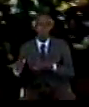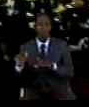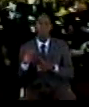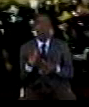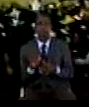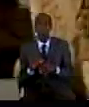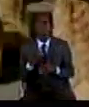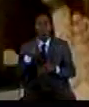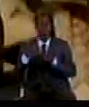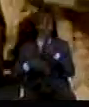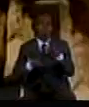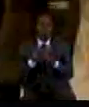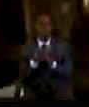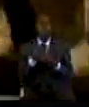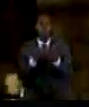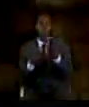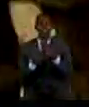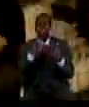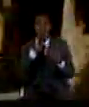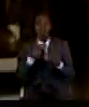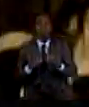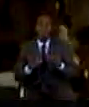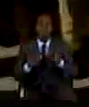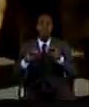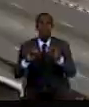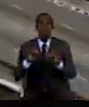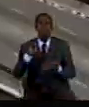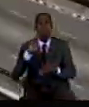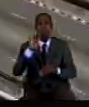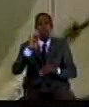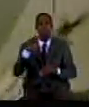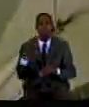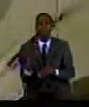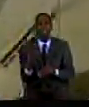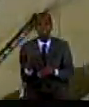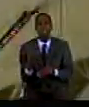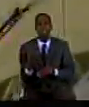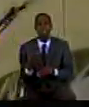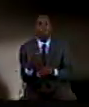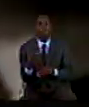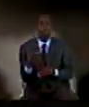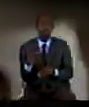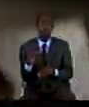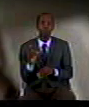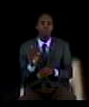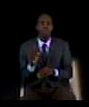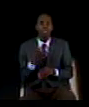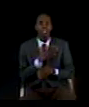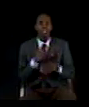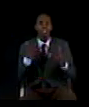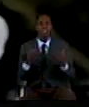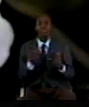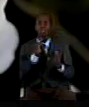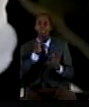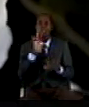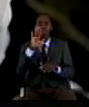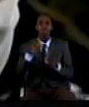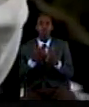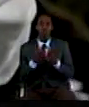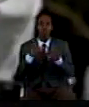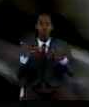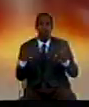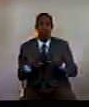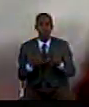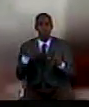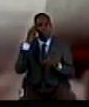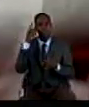The Global Crusade is marching forward in the month of March to a location where oil was first discovered and is now your location for the